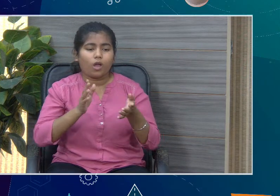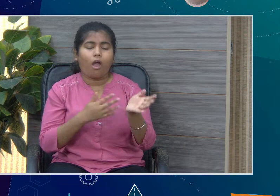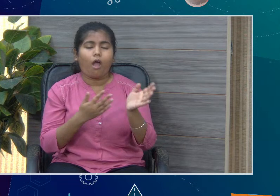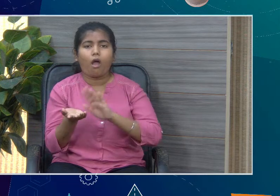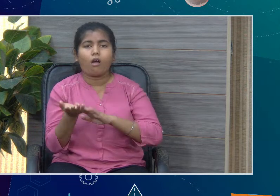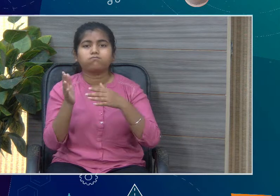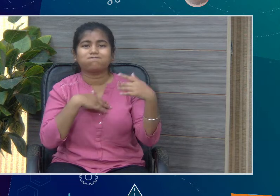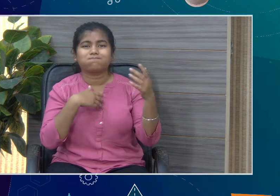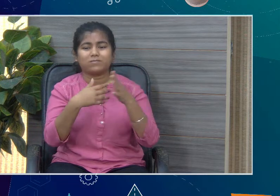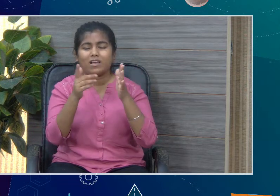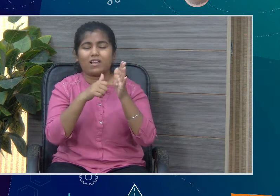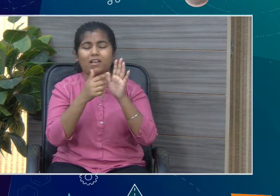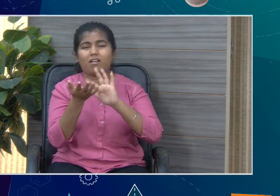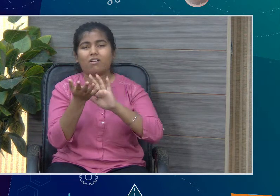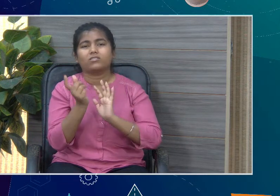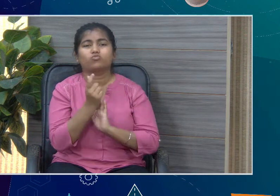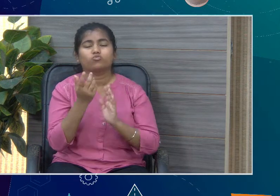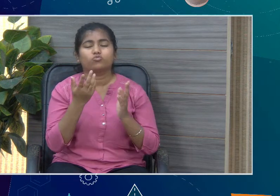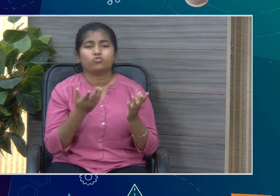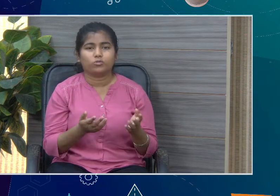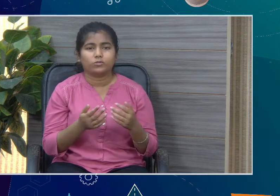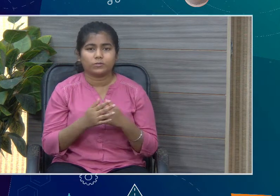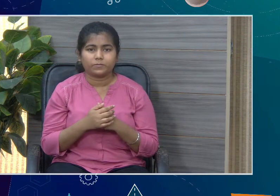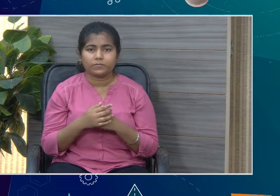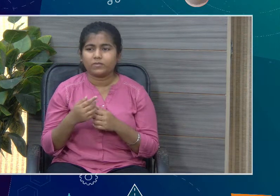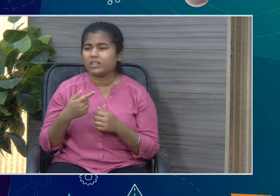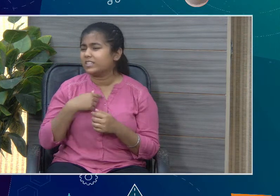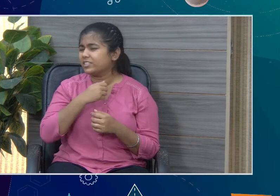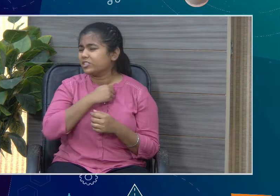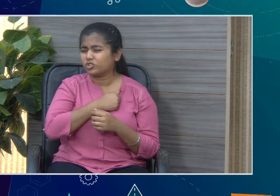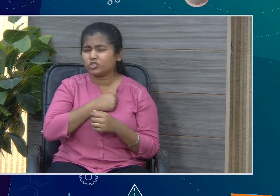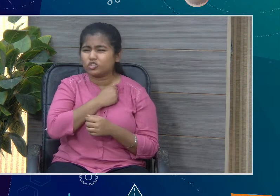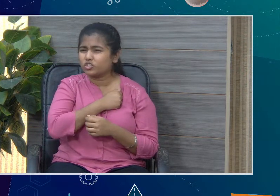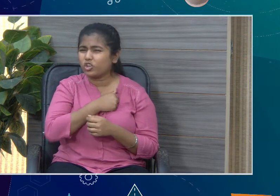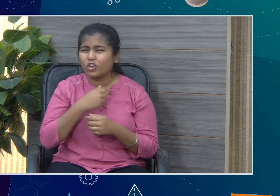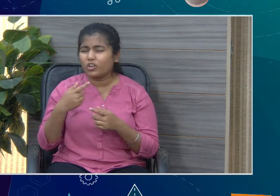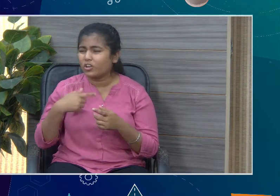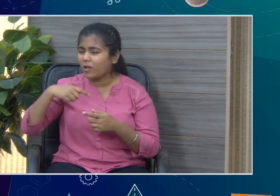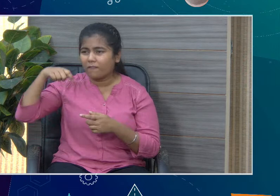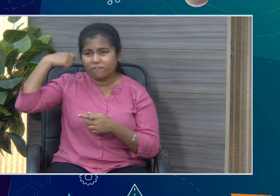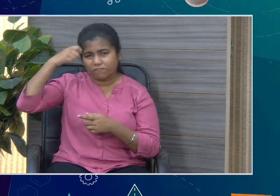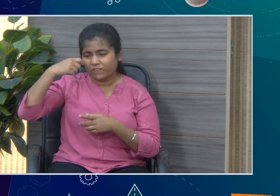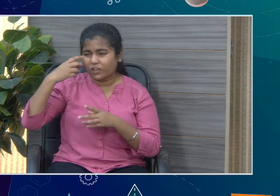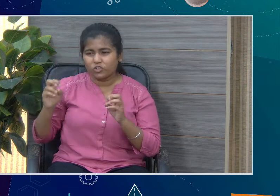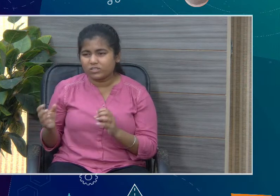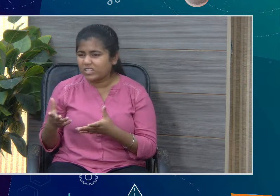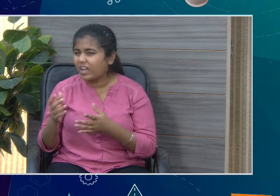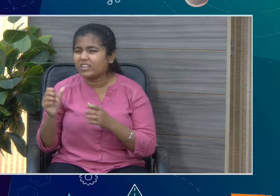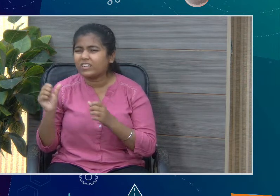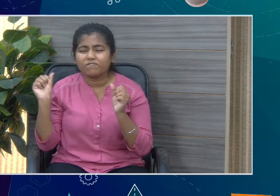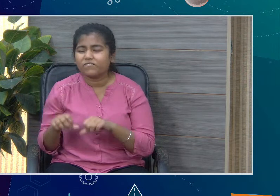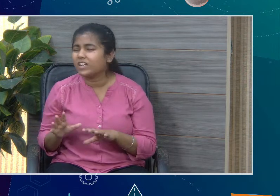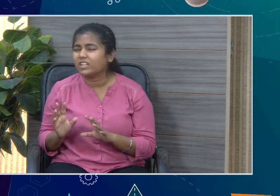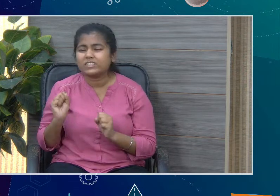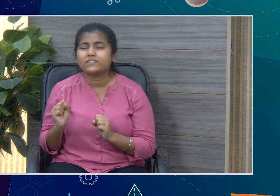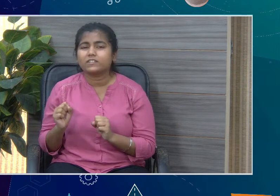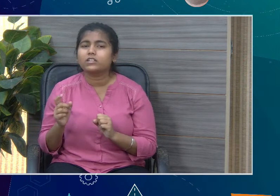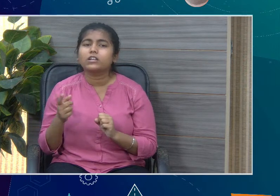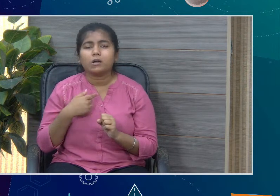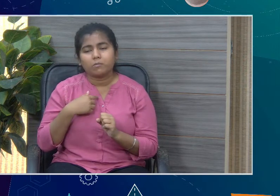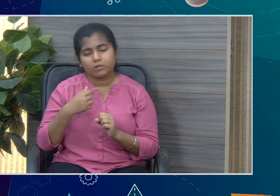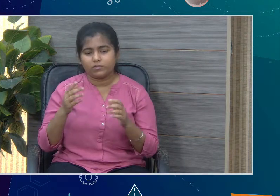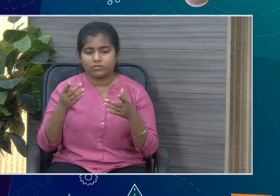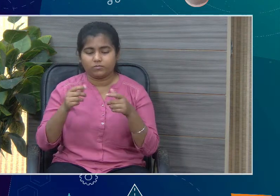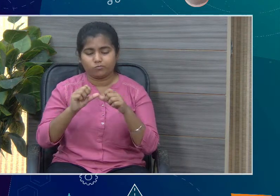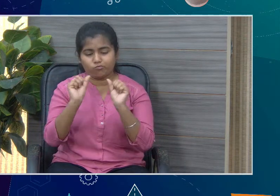ma'am, that won't be possible for us to play a video right now, but I guess this the model of the ship is enough, right? Yeah, it will be